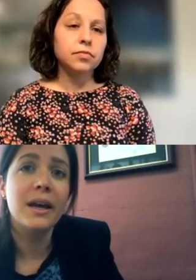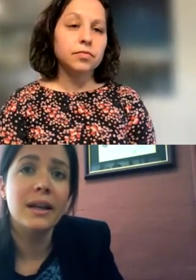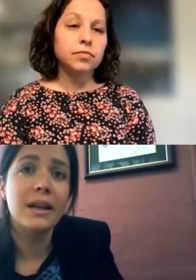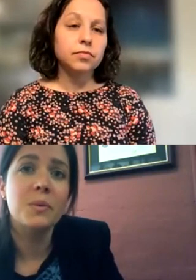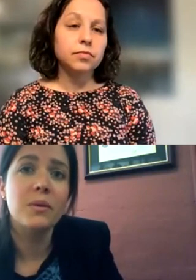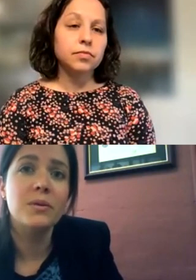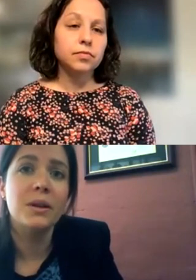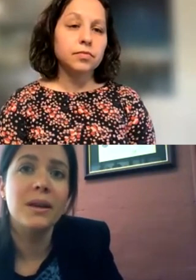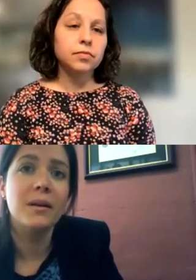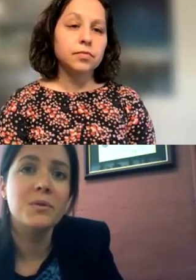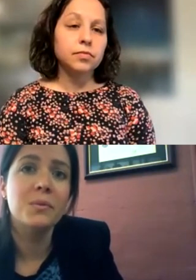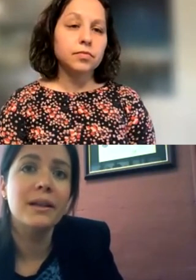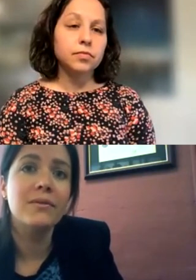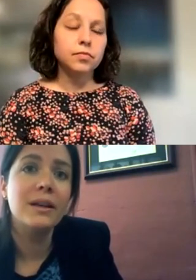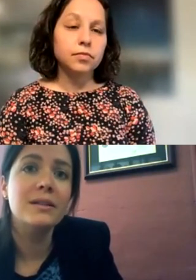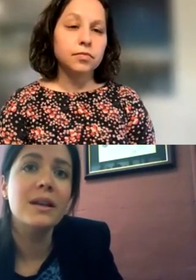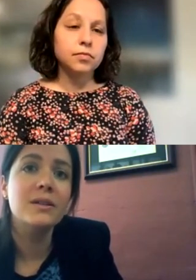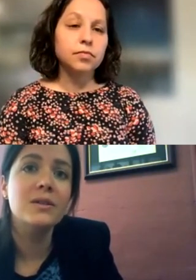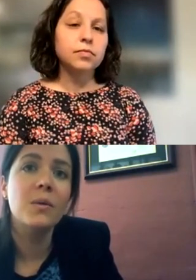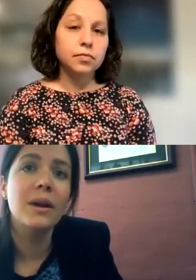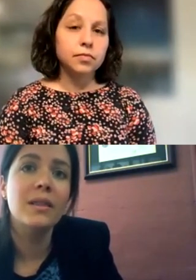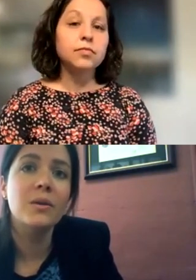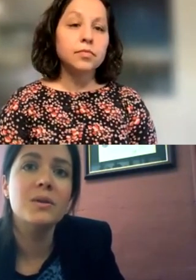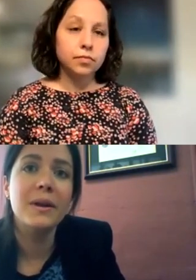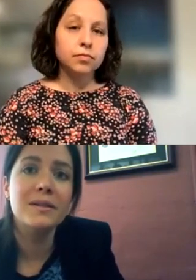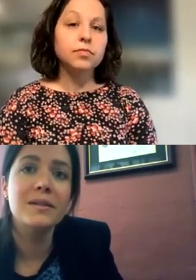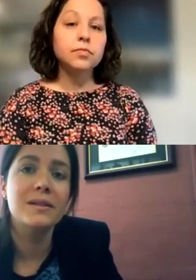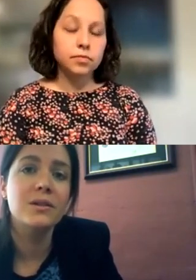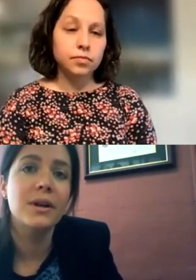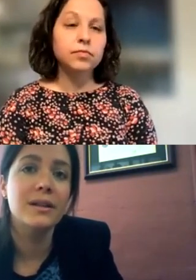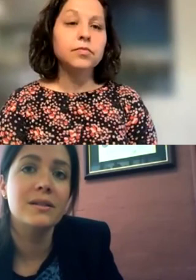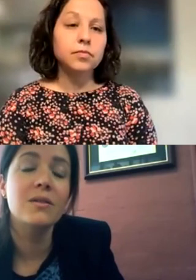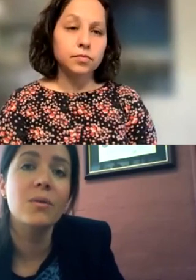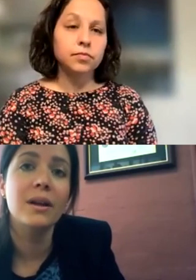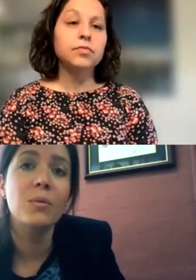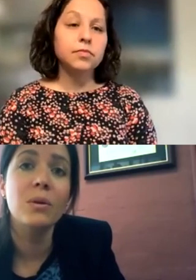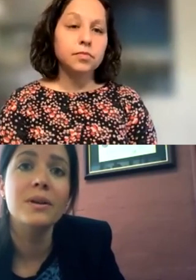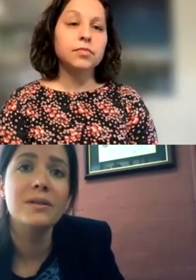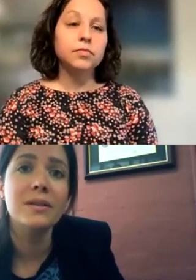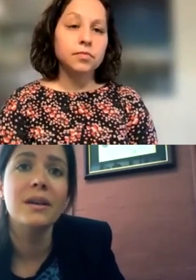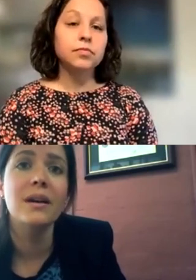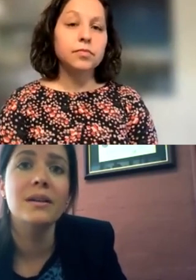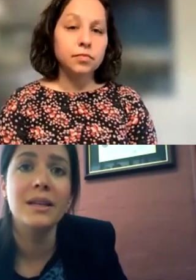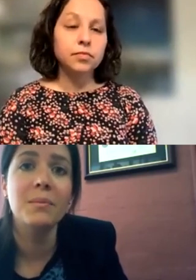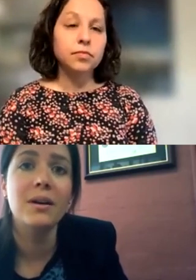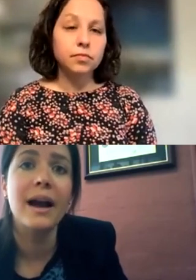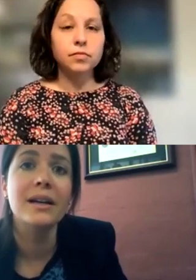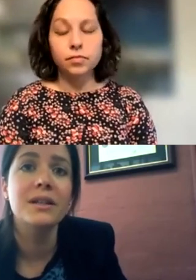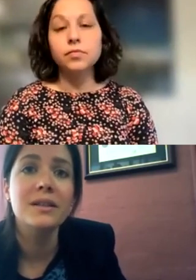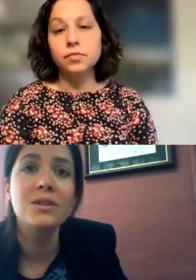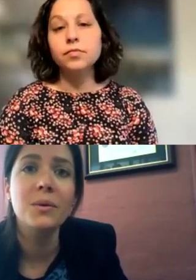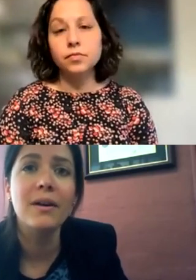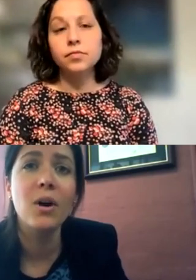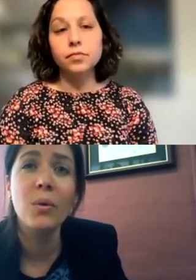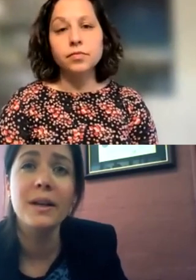other settings where coaching becomes relevant. And so in those spaces, as Andrea has noted, we will see team